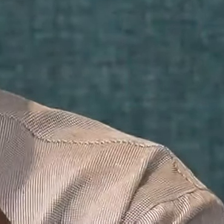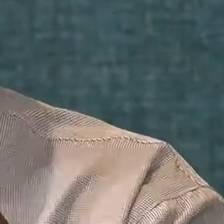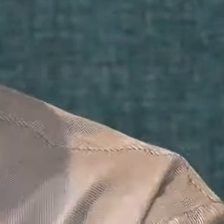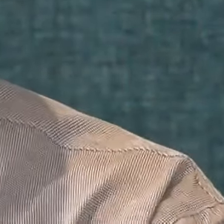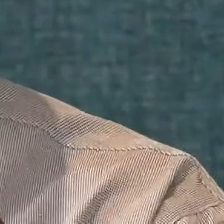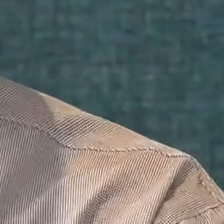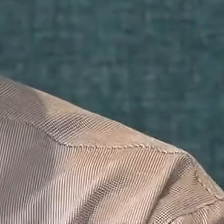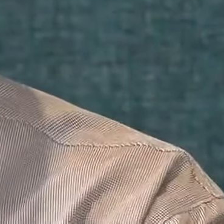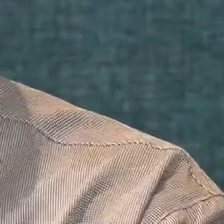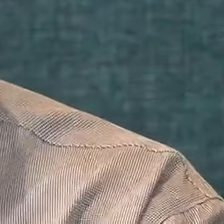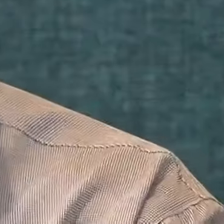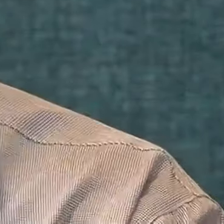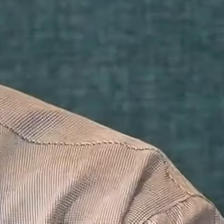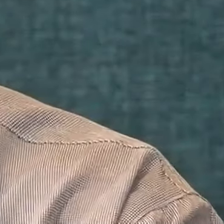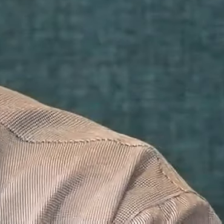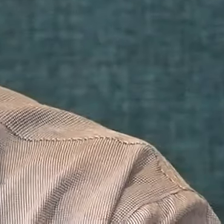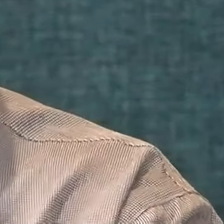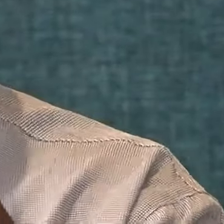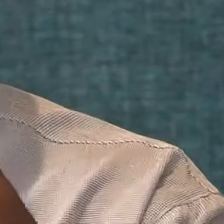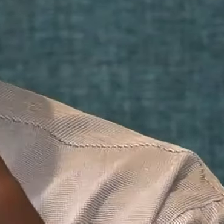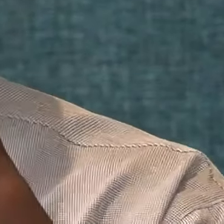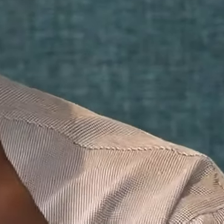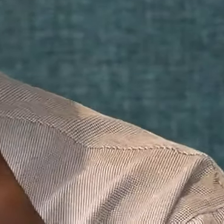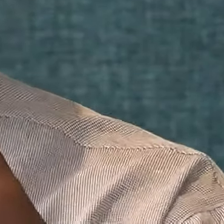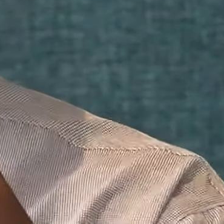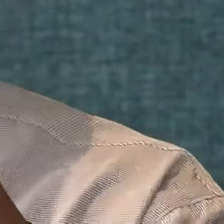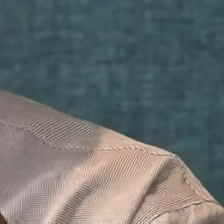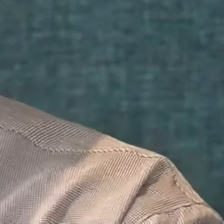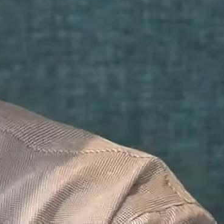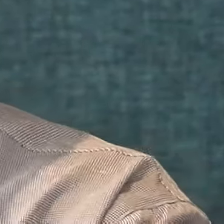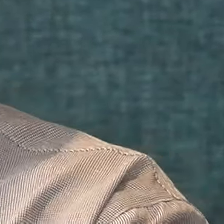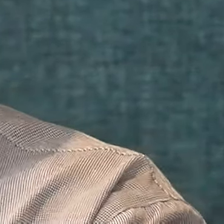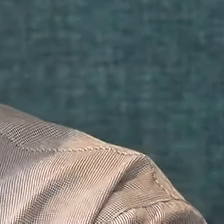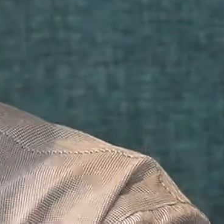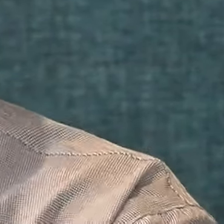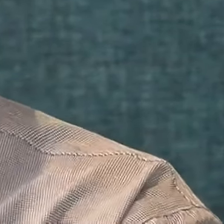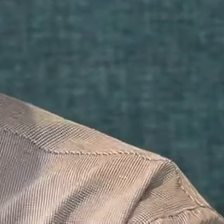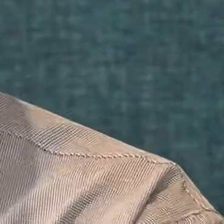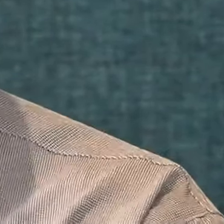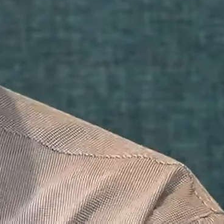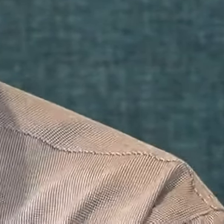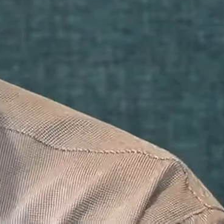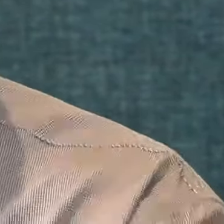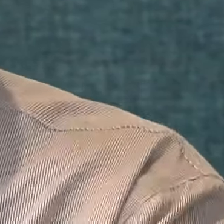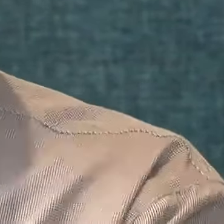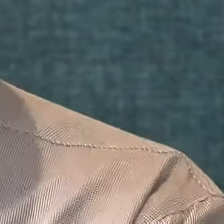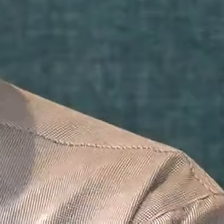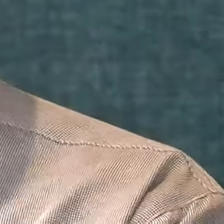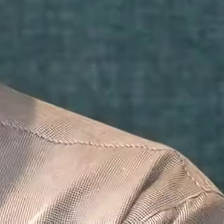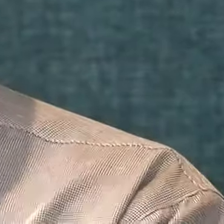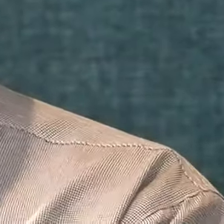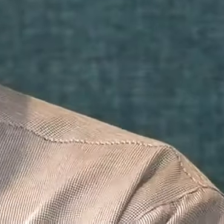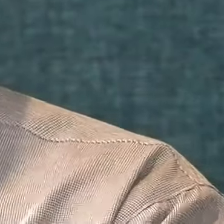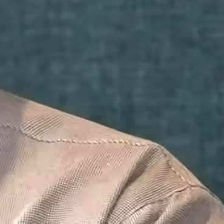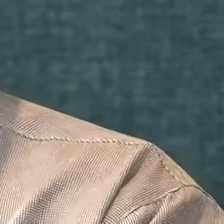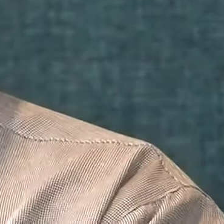sea, still 'tis God's hand that leadeth me.